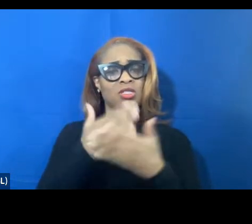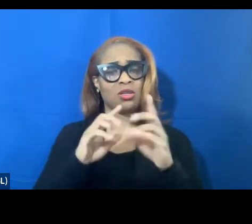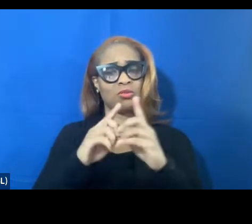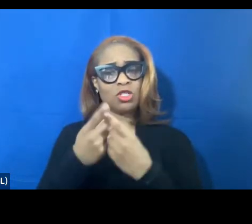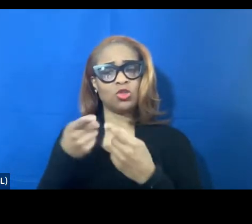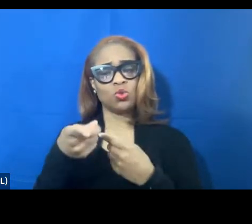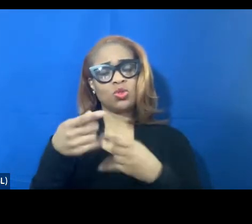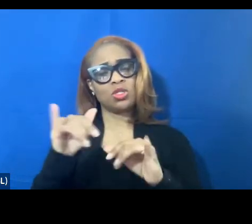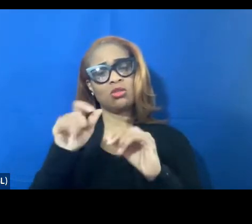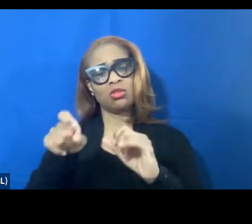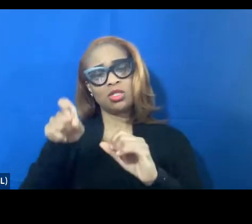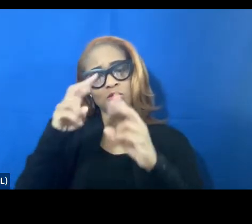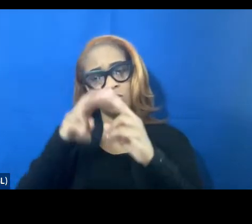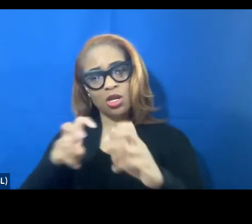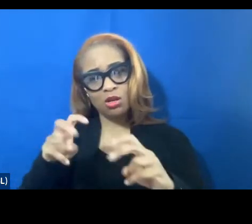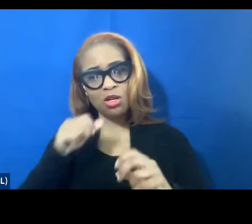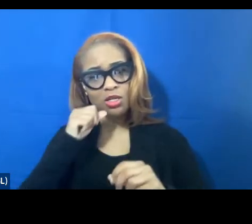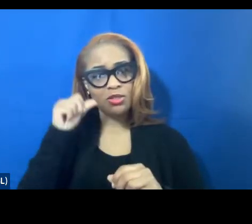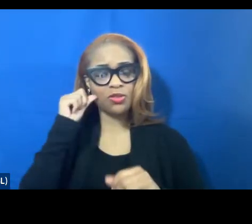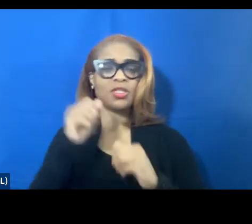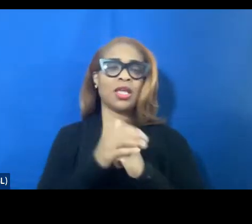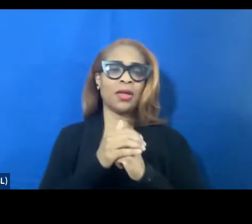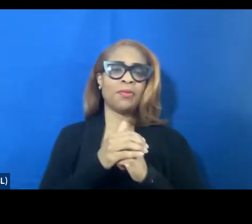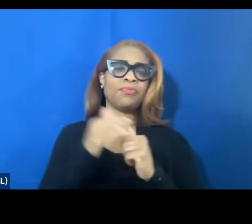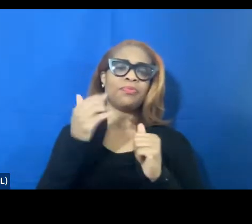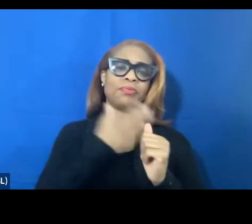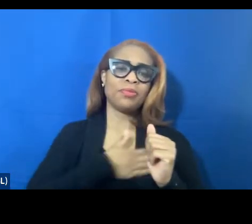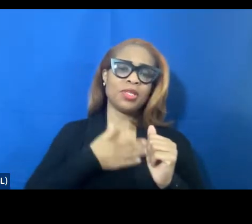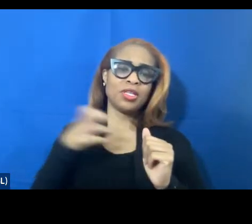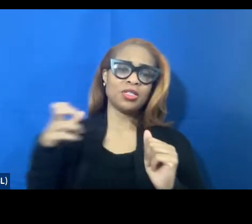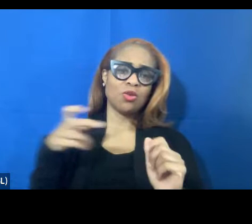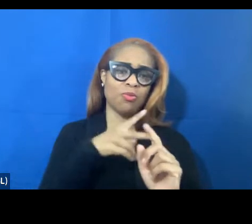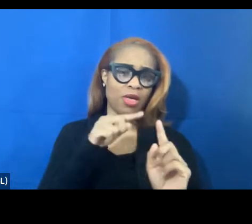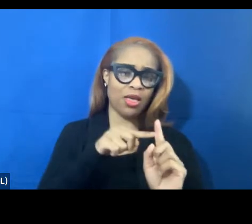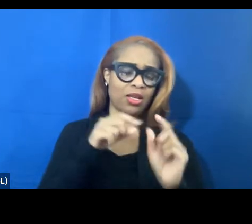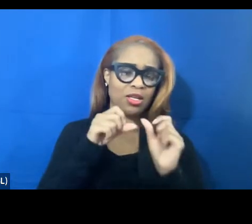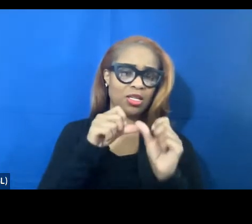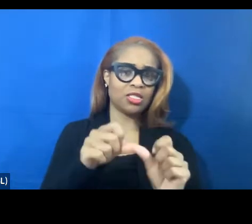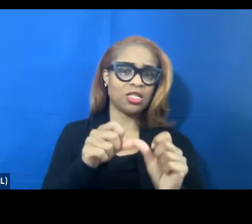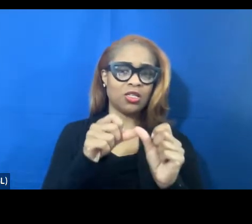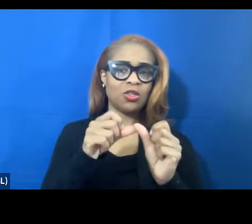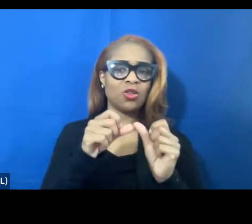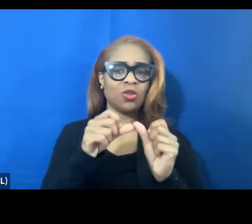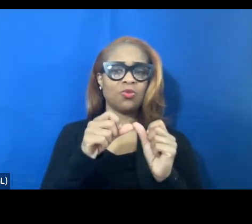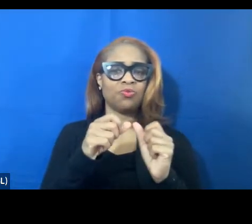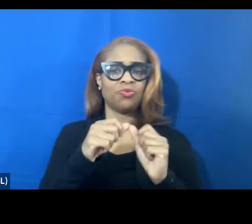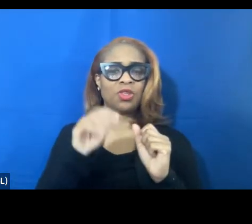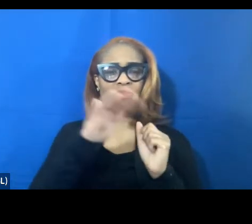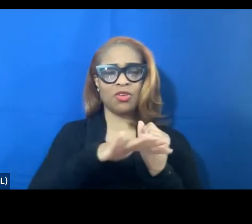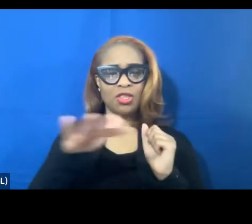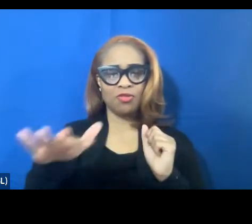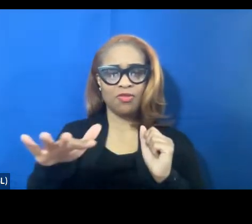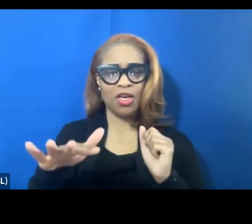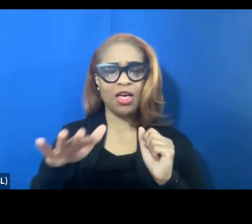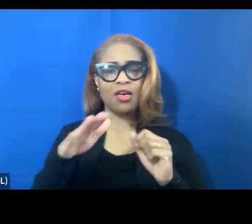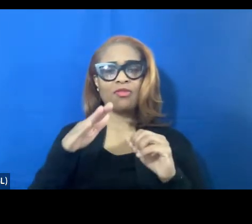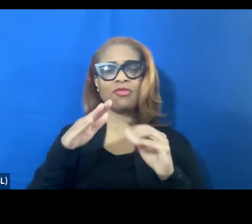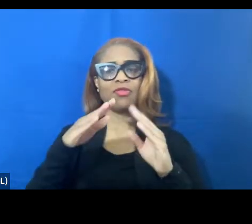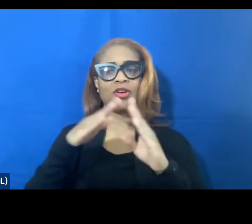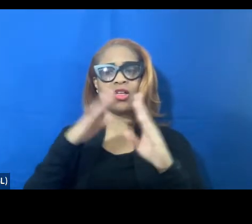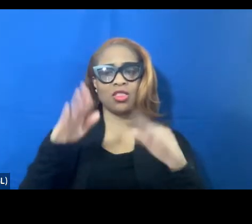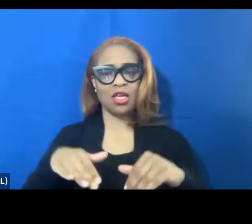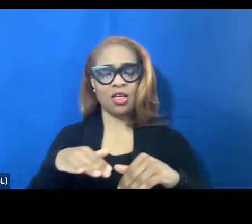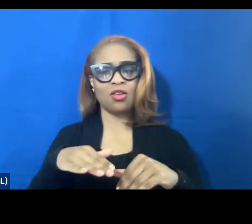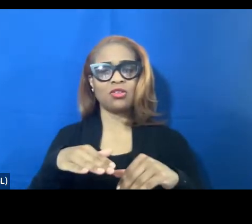to analyze yesterday and i and i beg you to please go back and continue on that path 55 55 on the house is a good